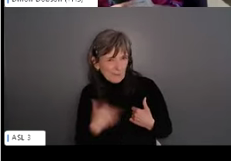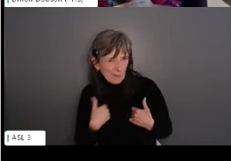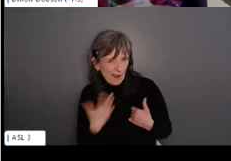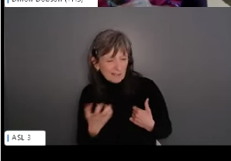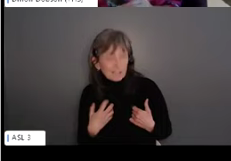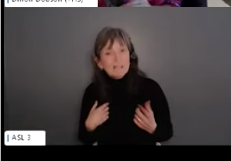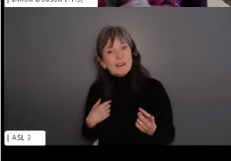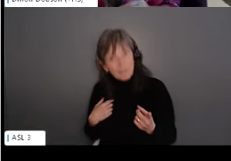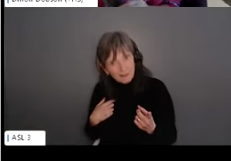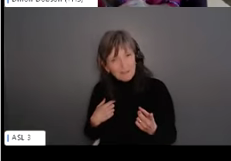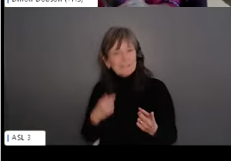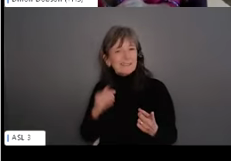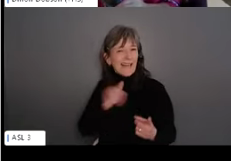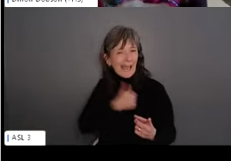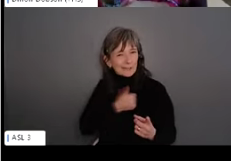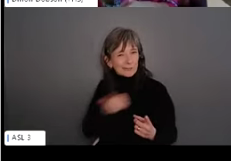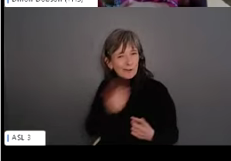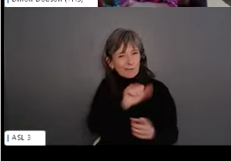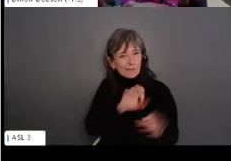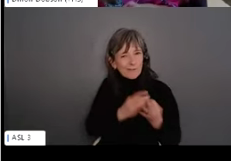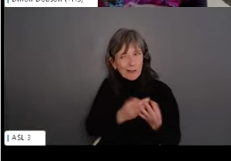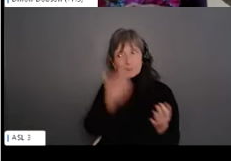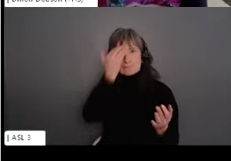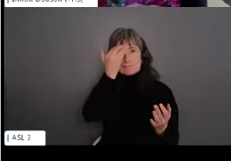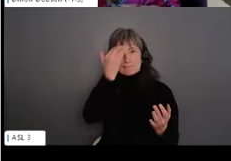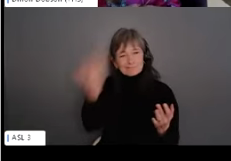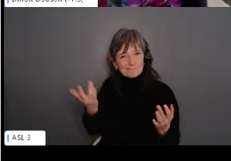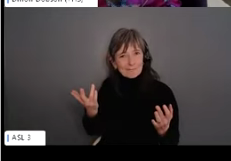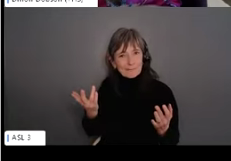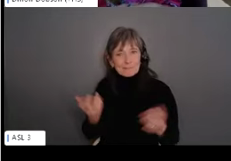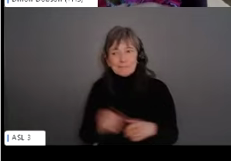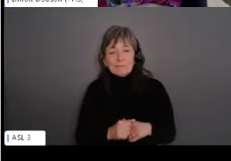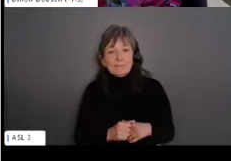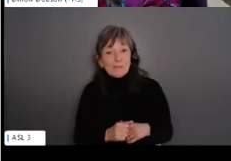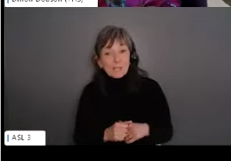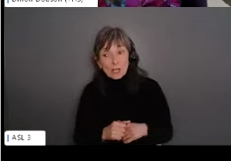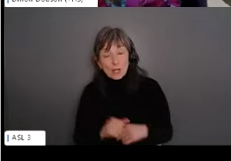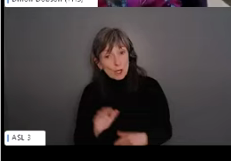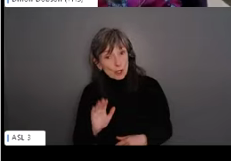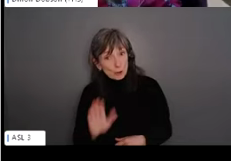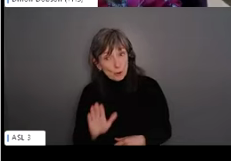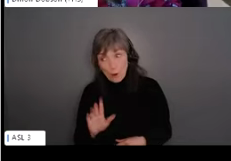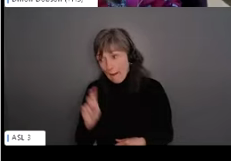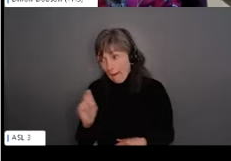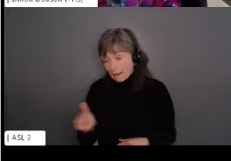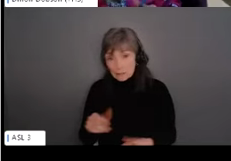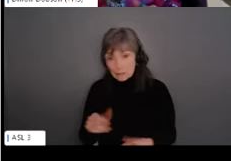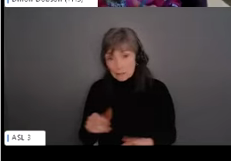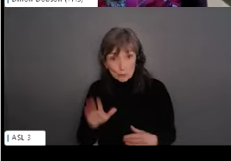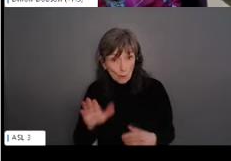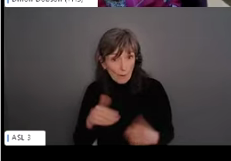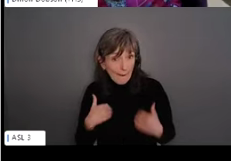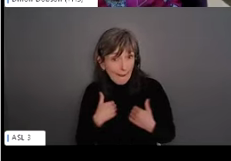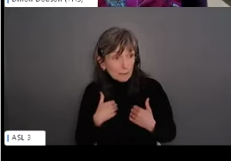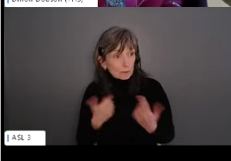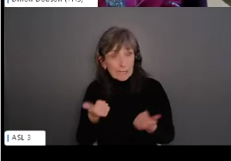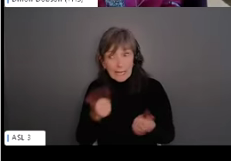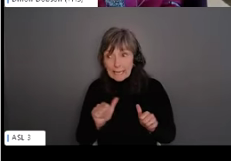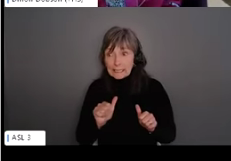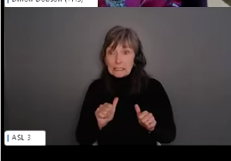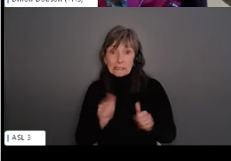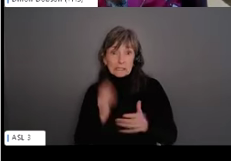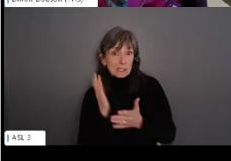Has your pet ever been unable or prevented from going outside or accessing basic needs? Might